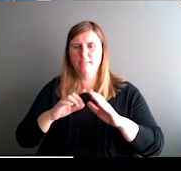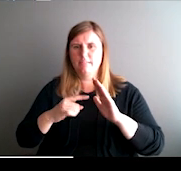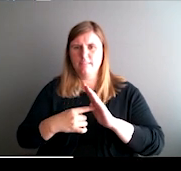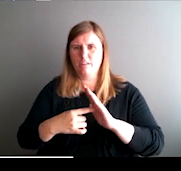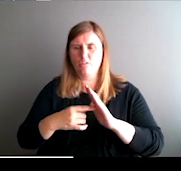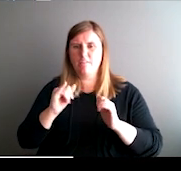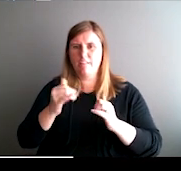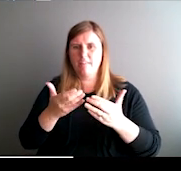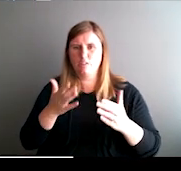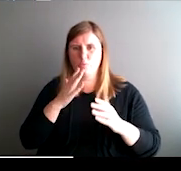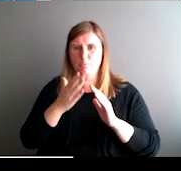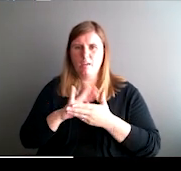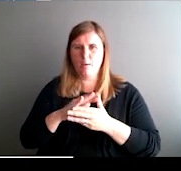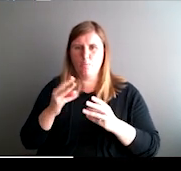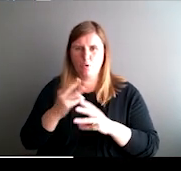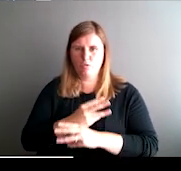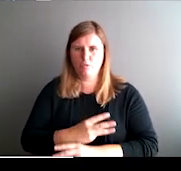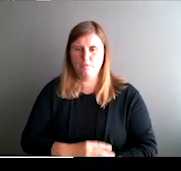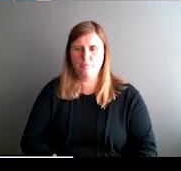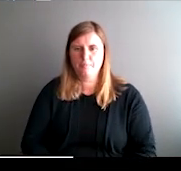get worse.